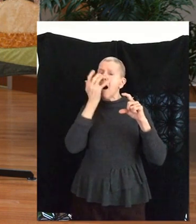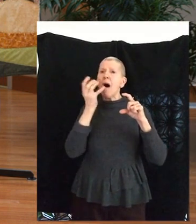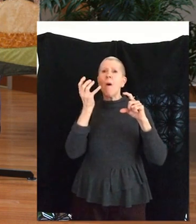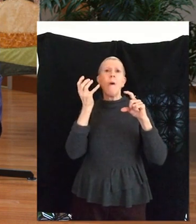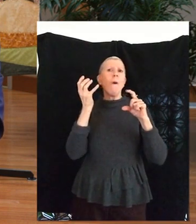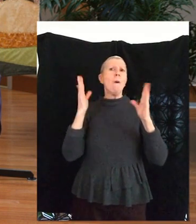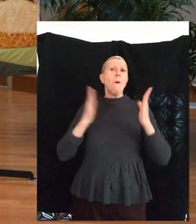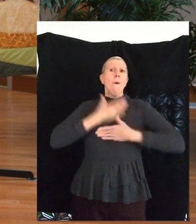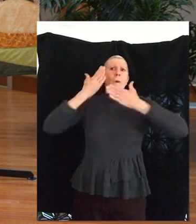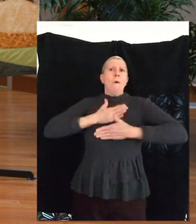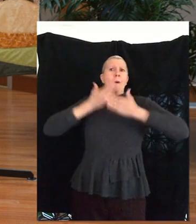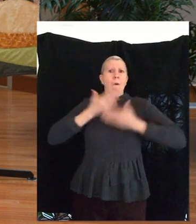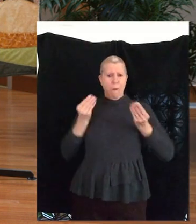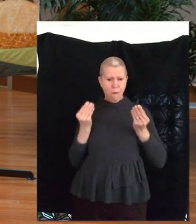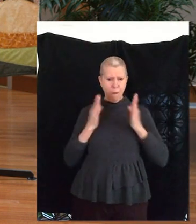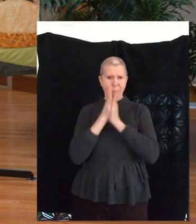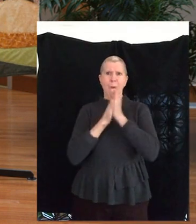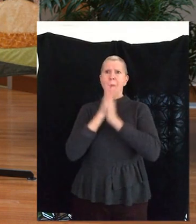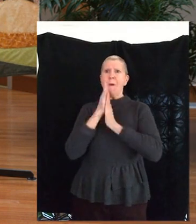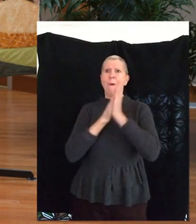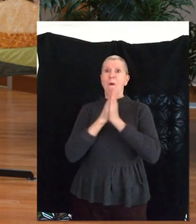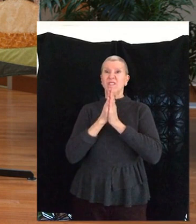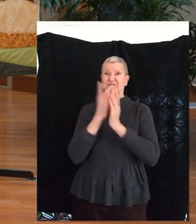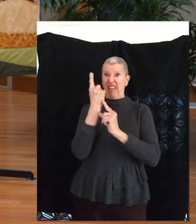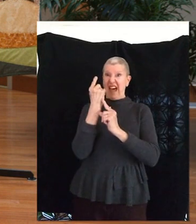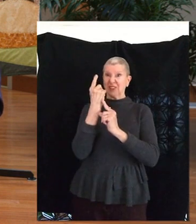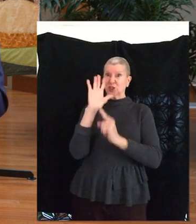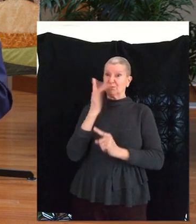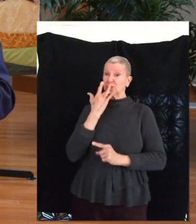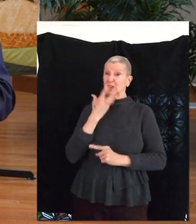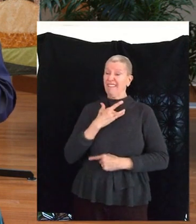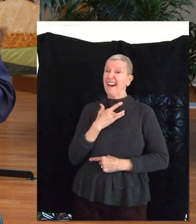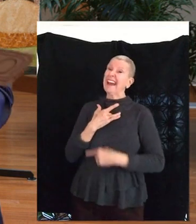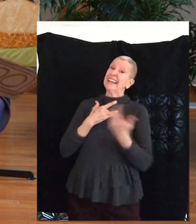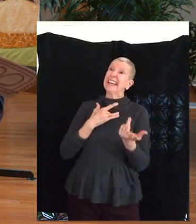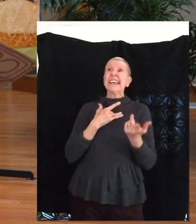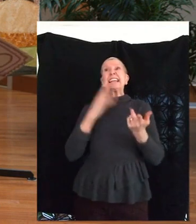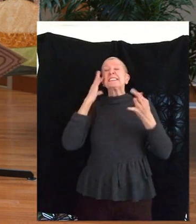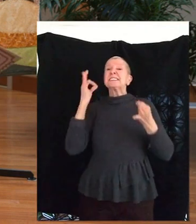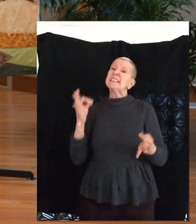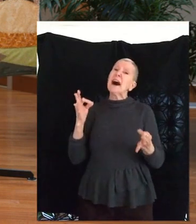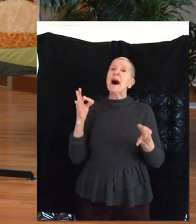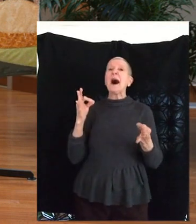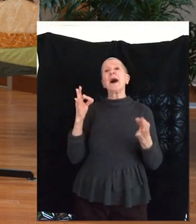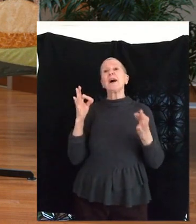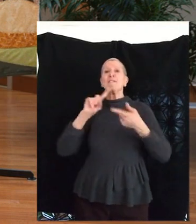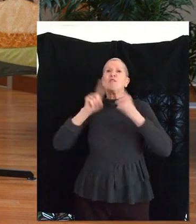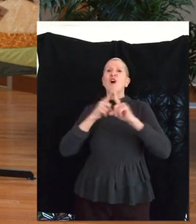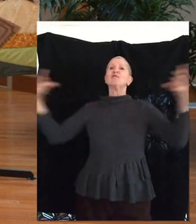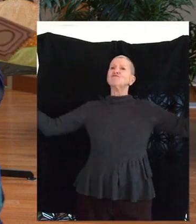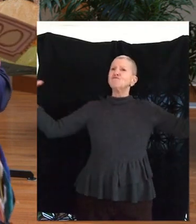goodness, Aaron was so happy. Last birthday, there was a big birthday lunch